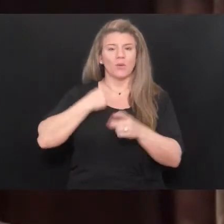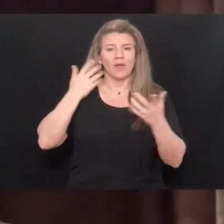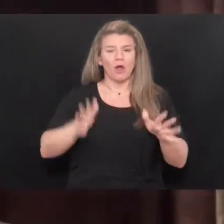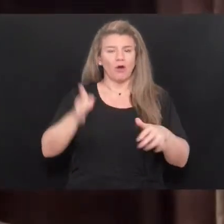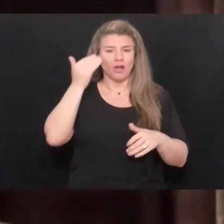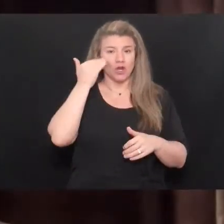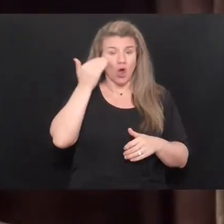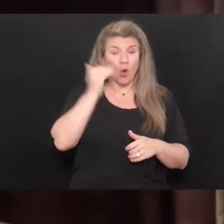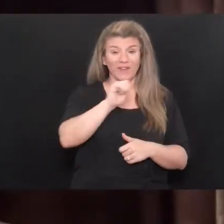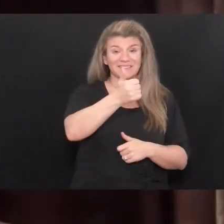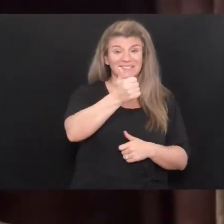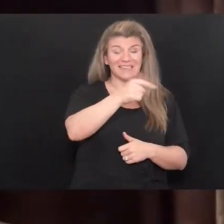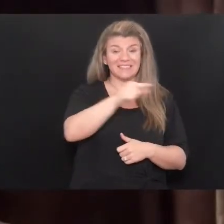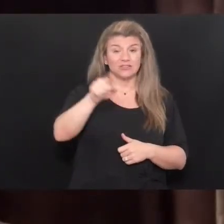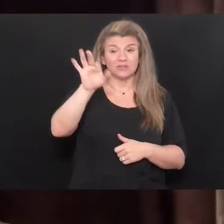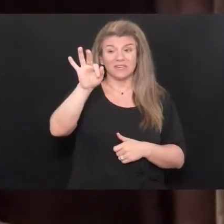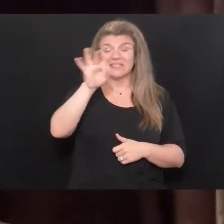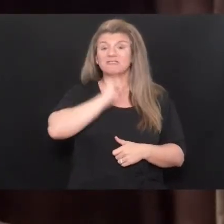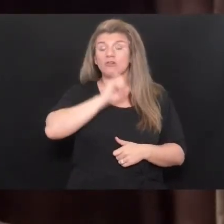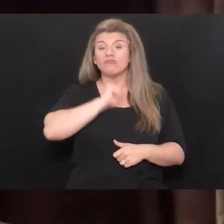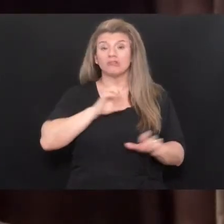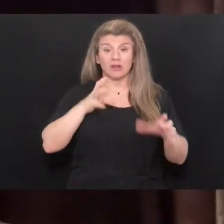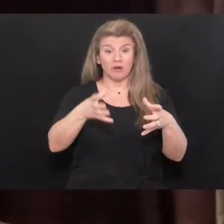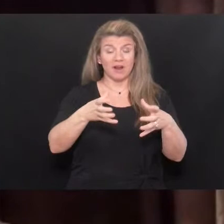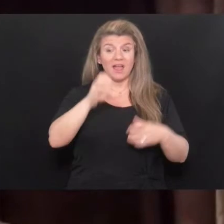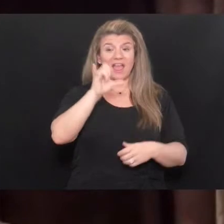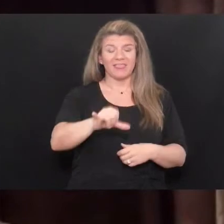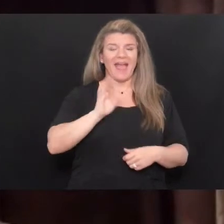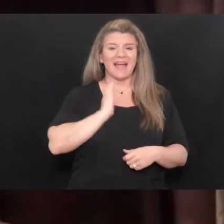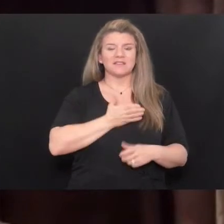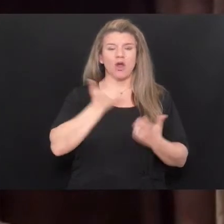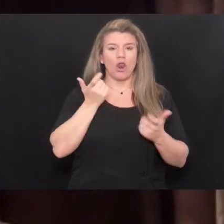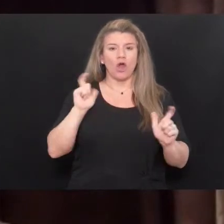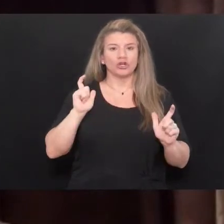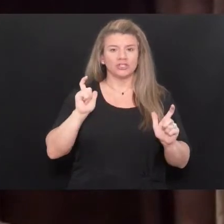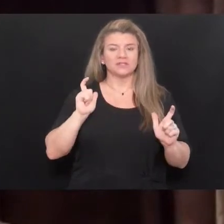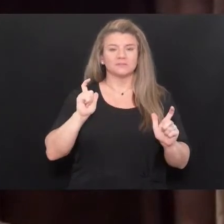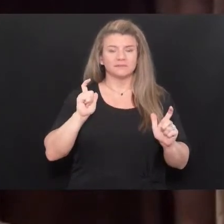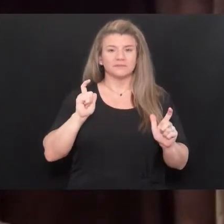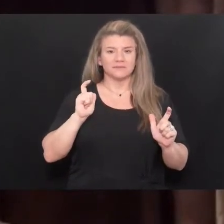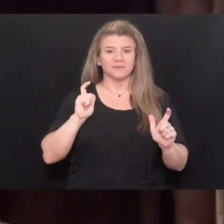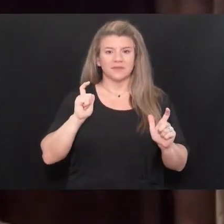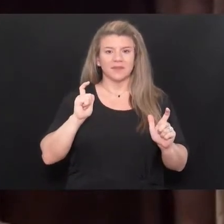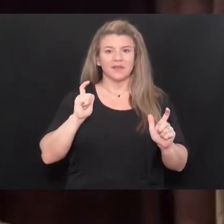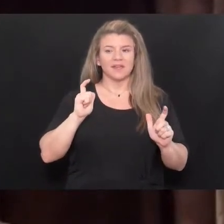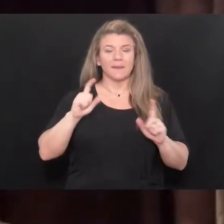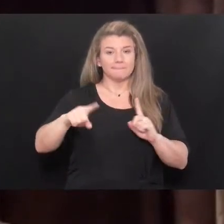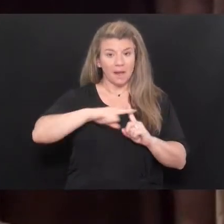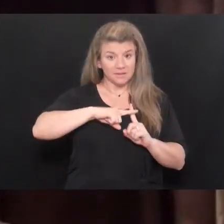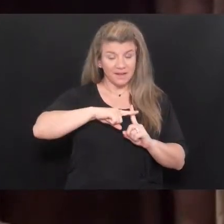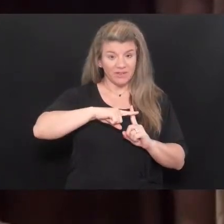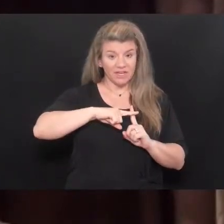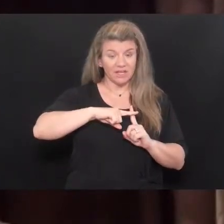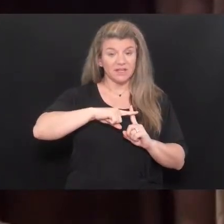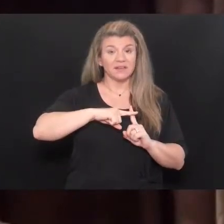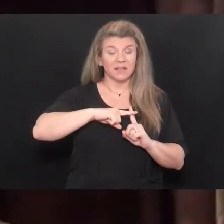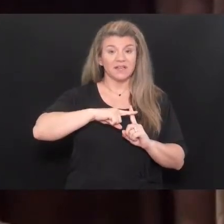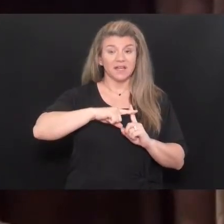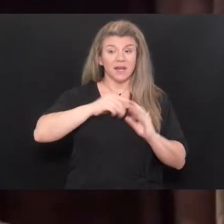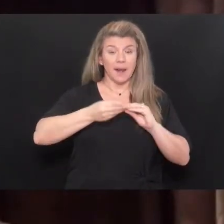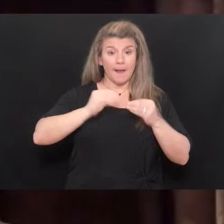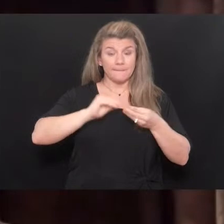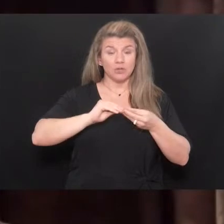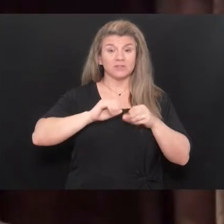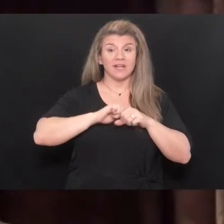to 19-year-old age category is our largest for the positivity rates